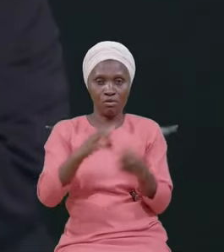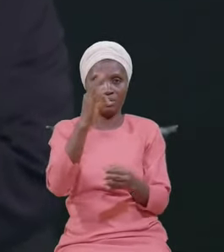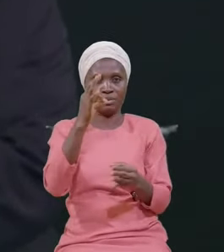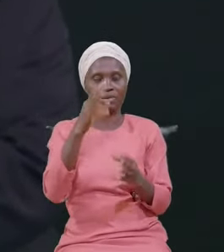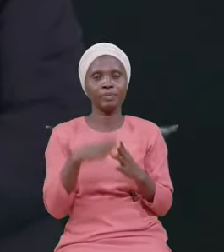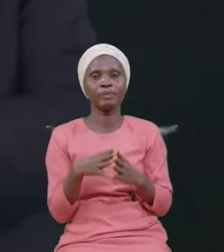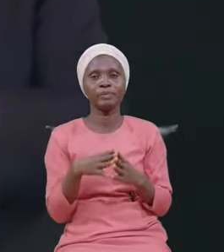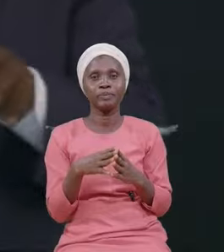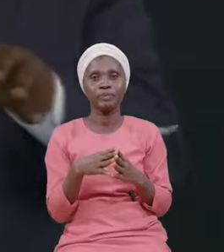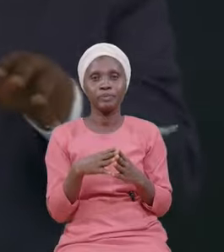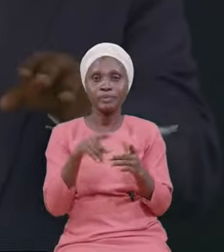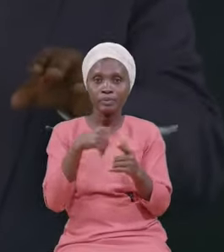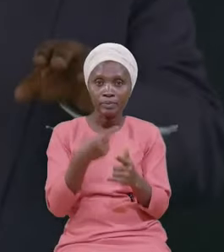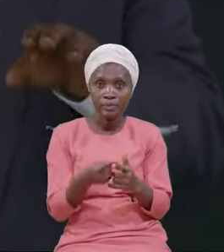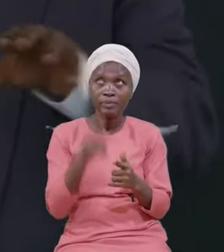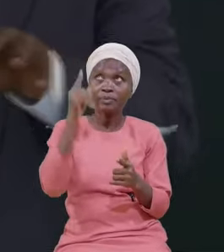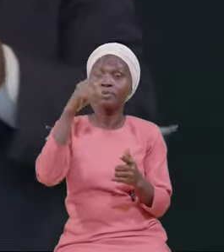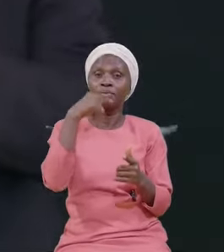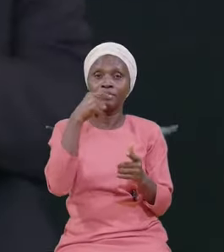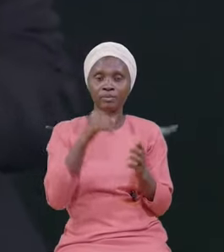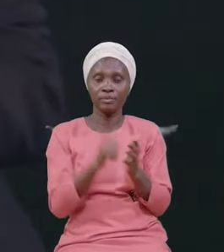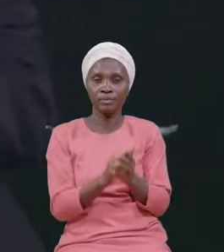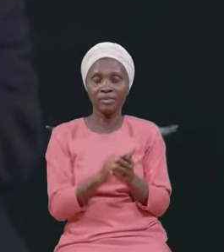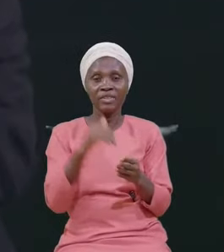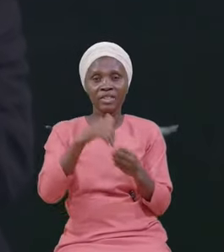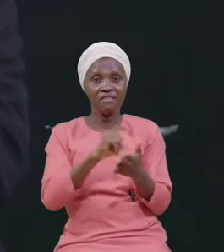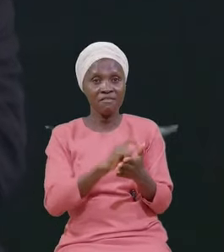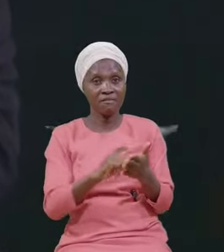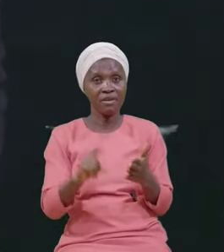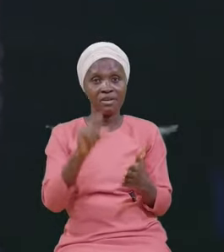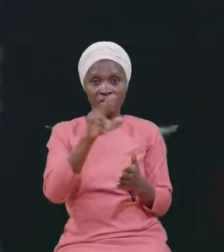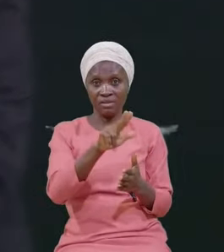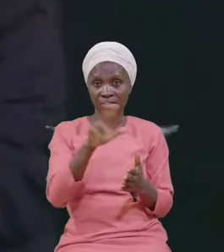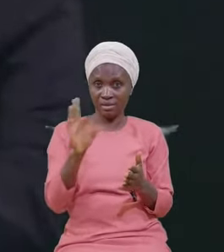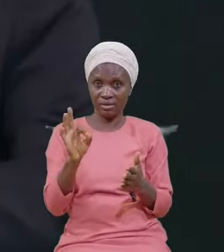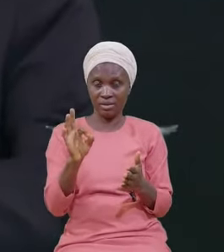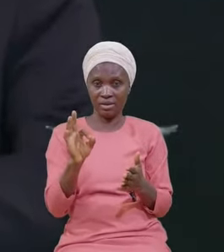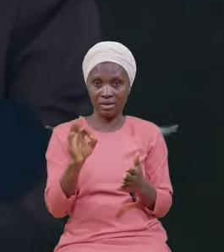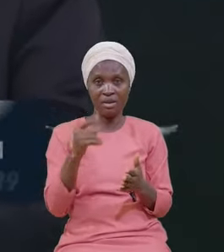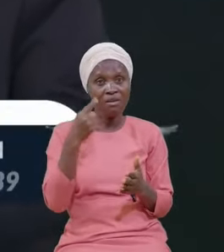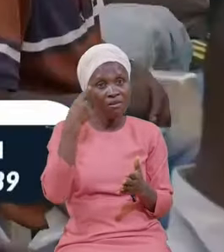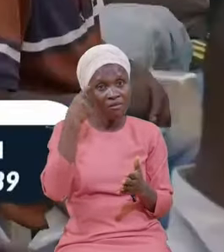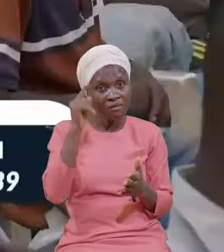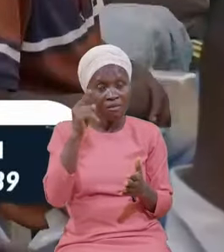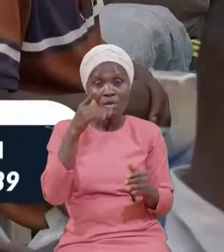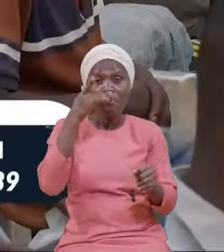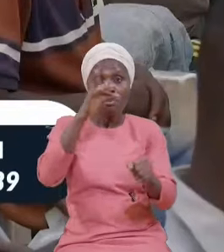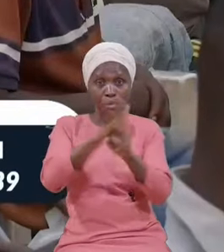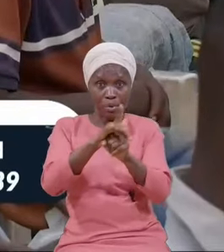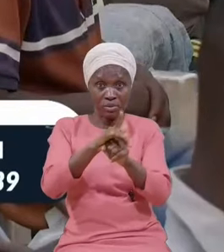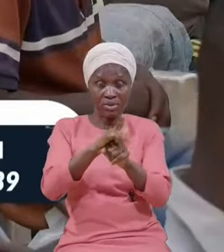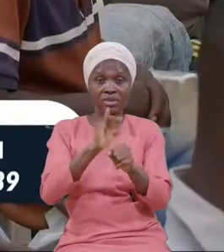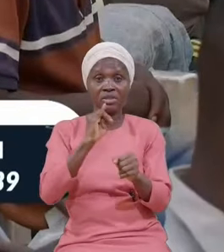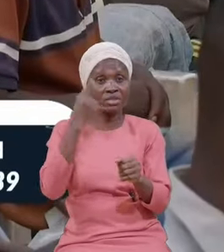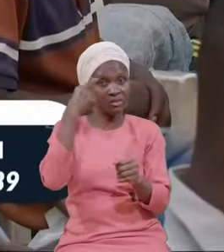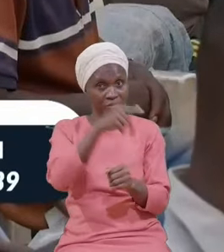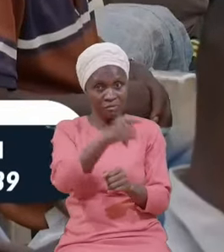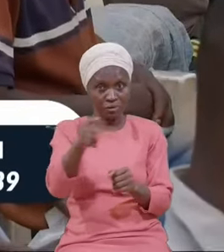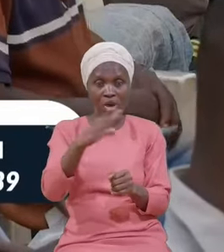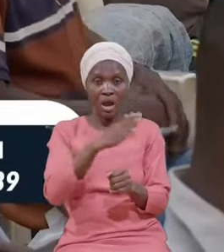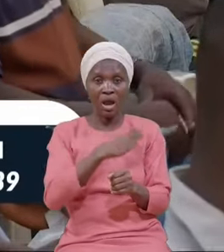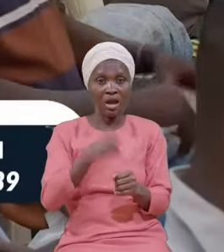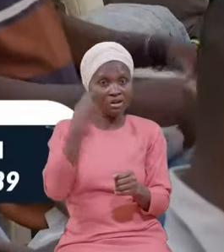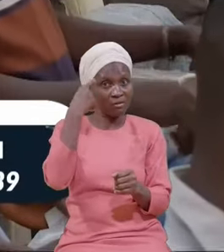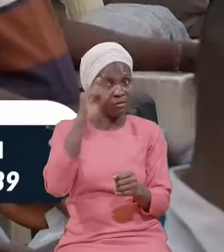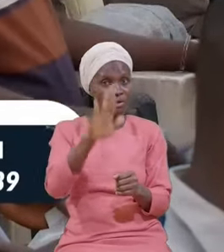he says in verse 39 for the promise is unto you and to your children the